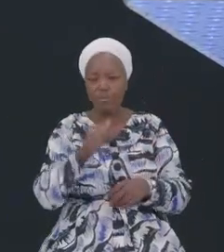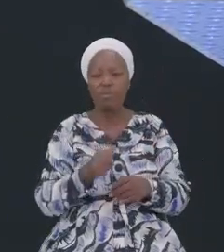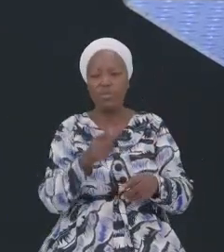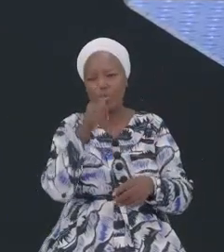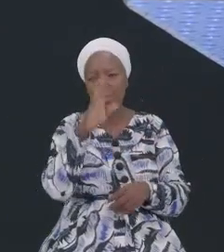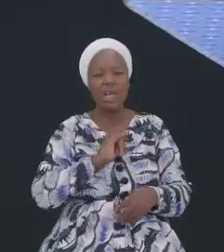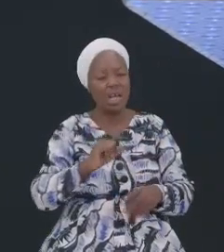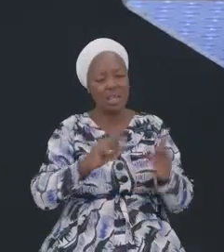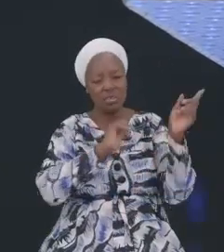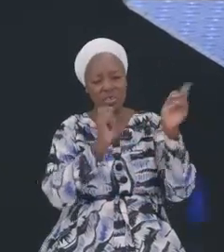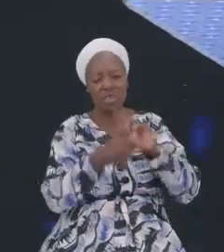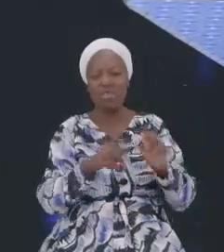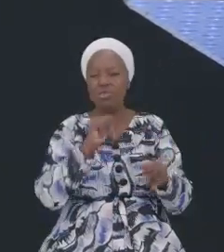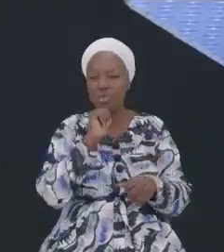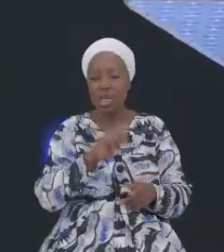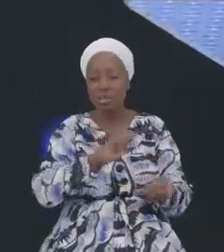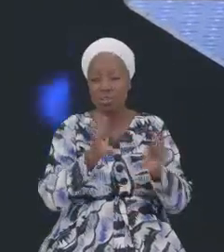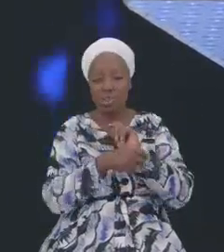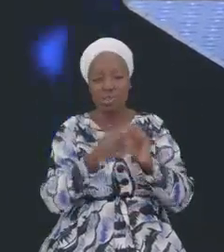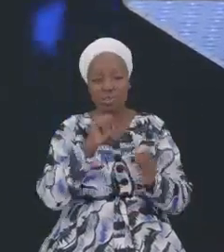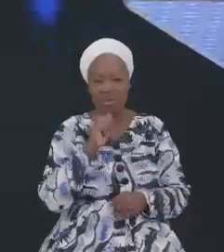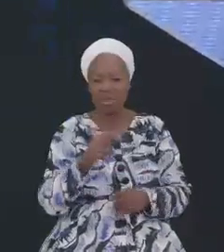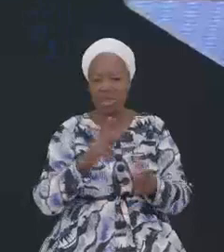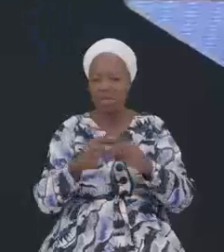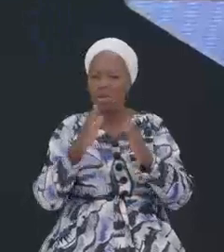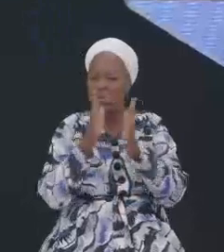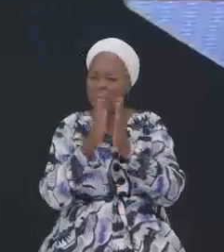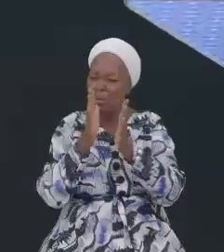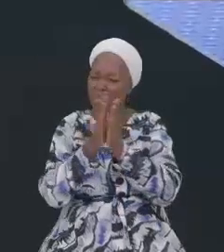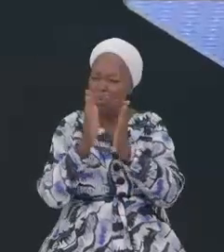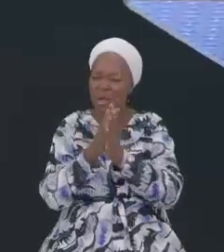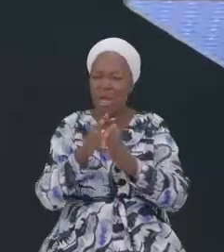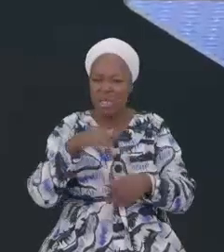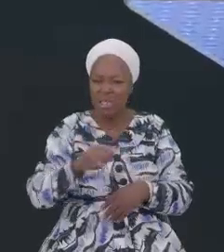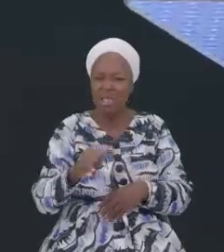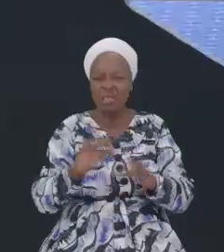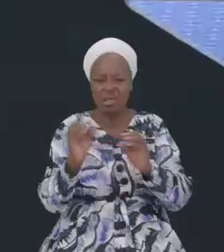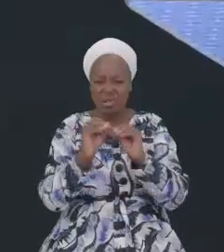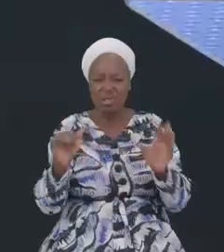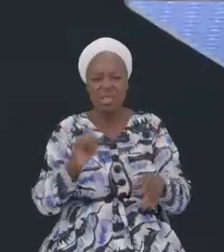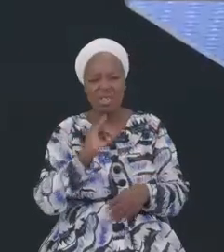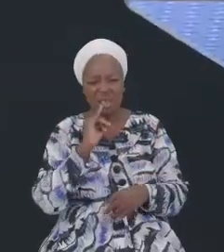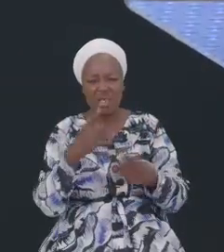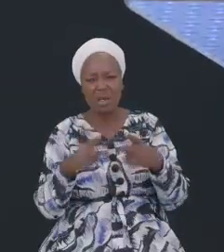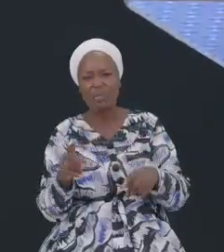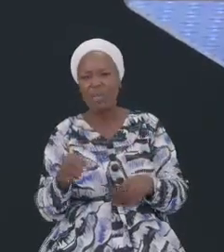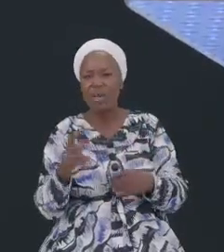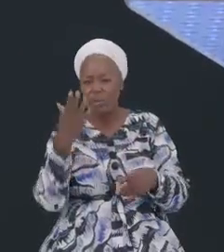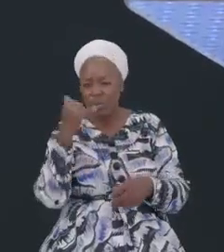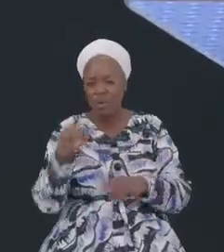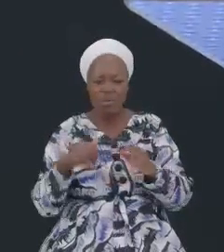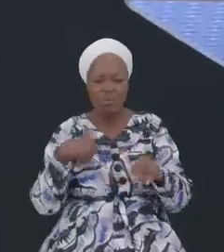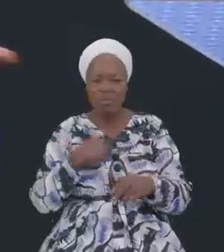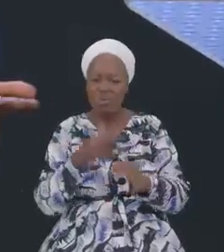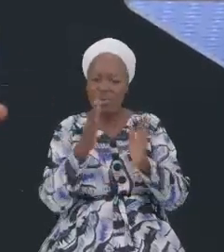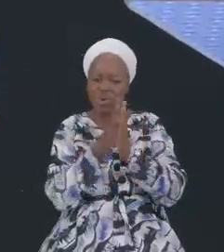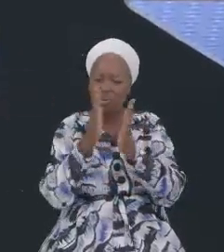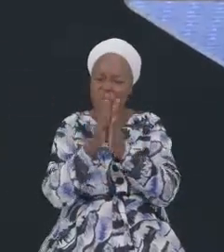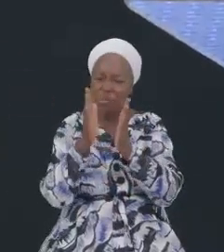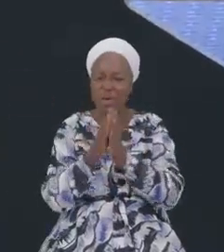not. But we pray, pray, and pray. An ordinary headache is not healed. When we pray,